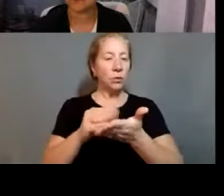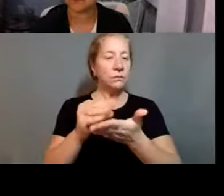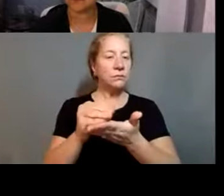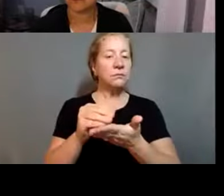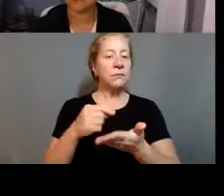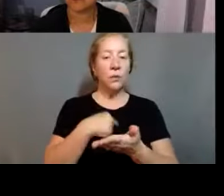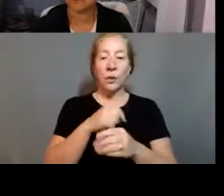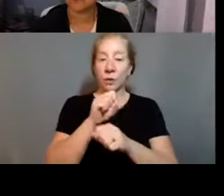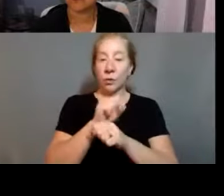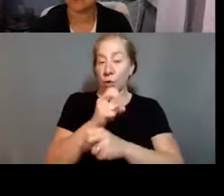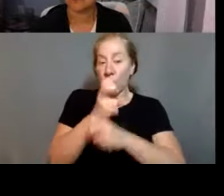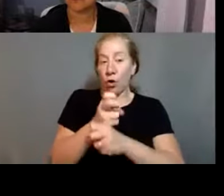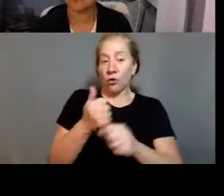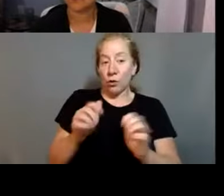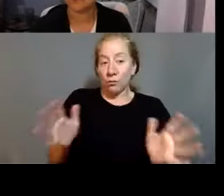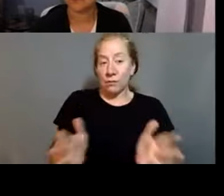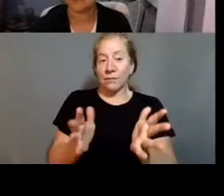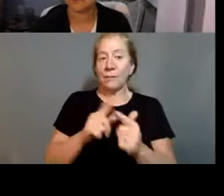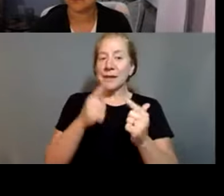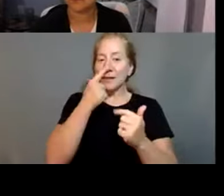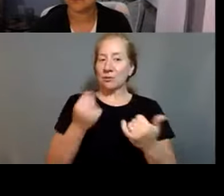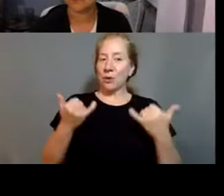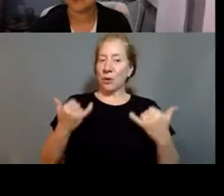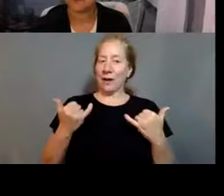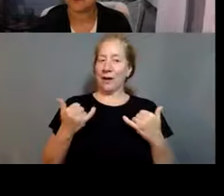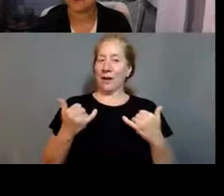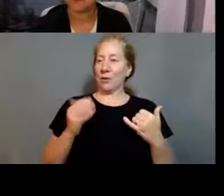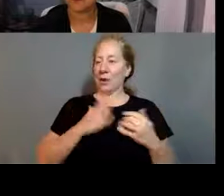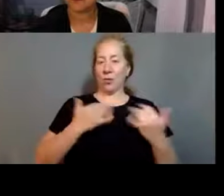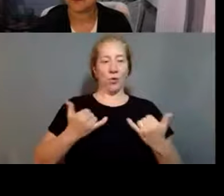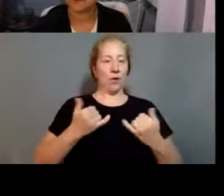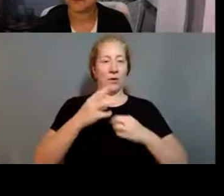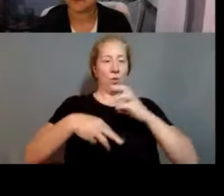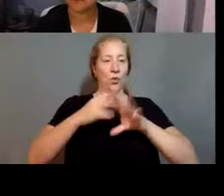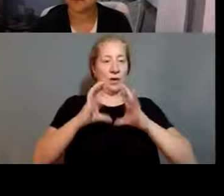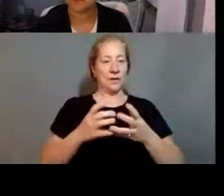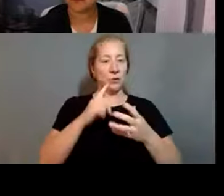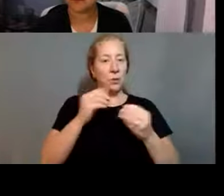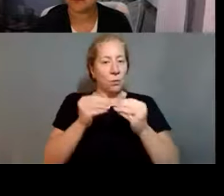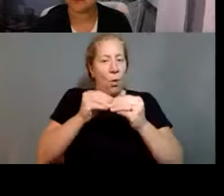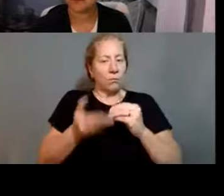do that. It is interesting that in our current situation, it's even a little bit more difficult.